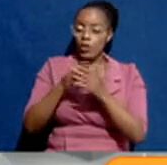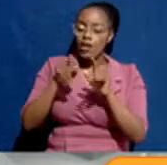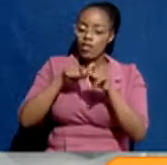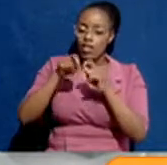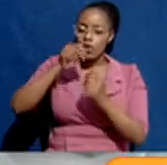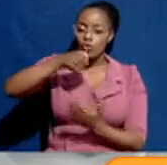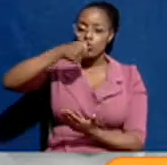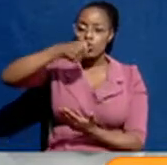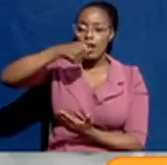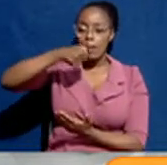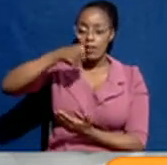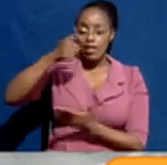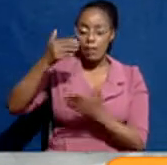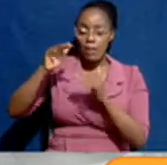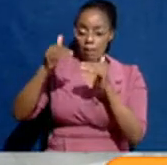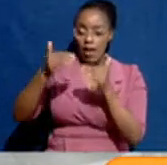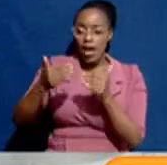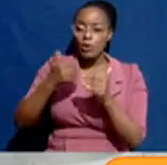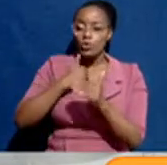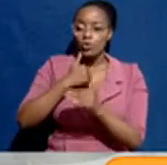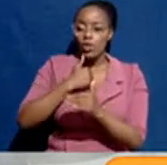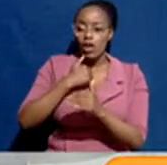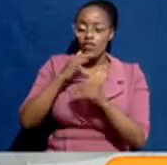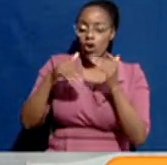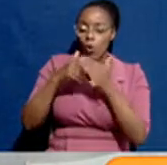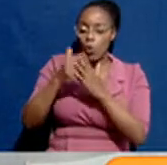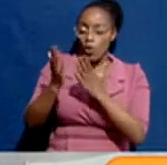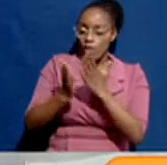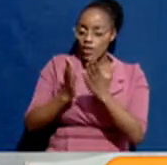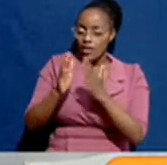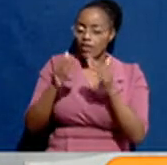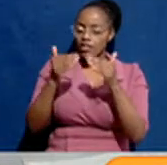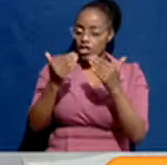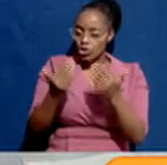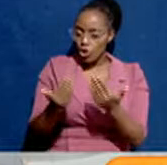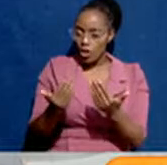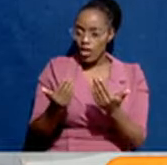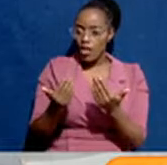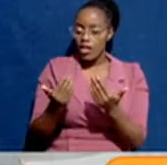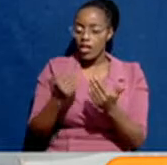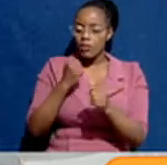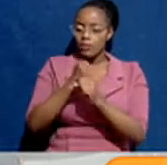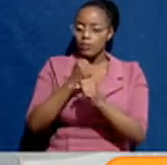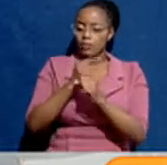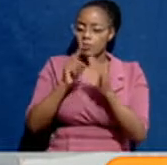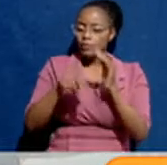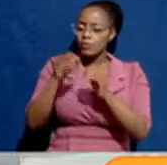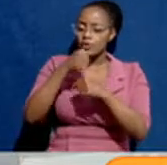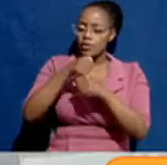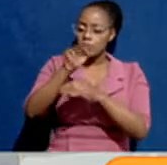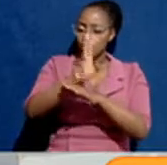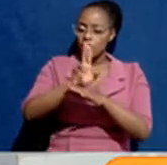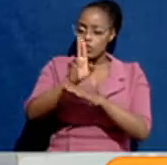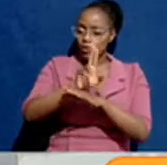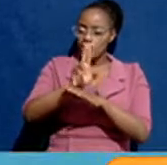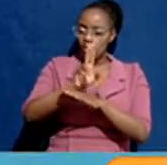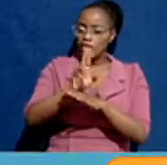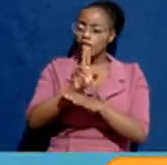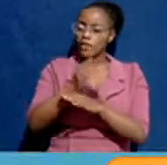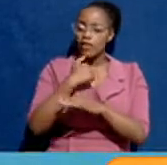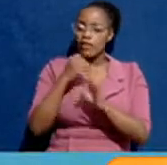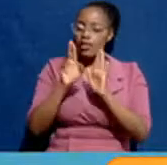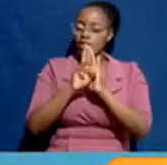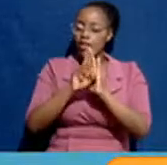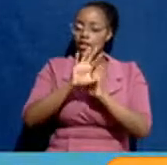budget, either to automate all the services or make use of their representatives